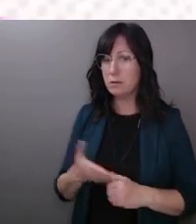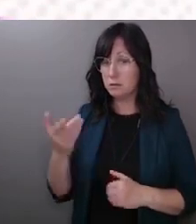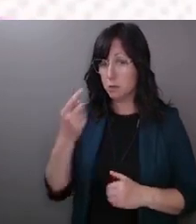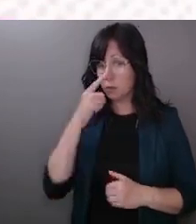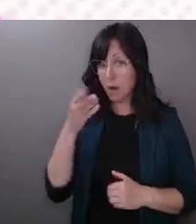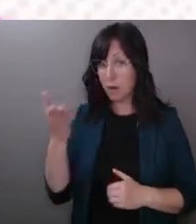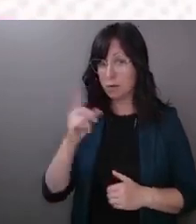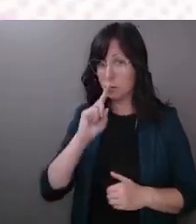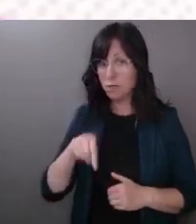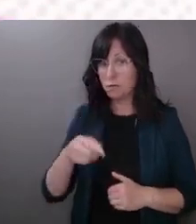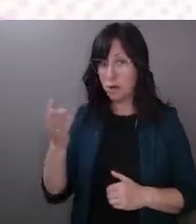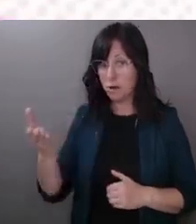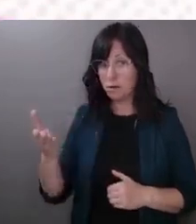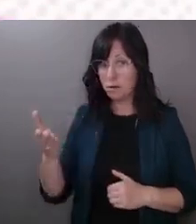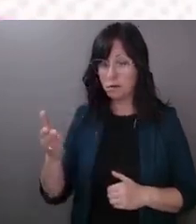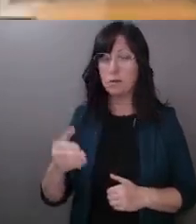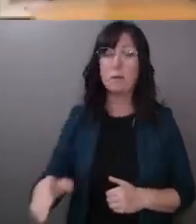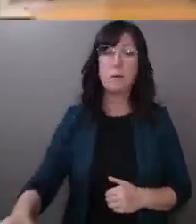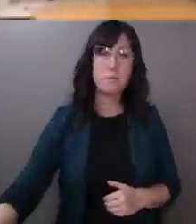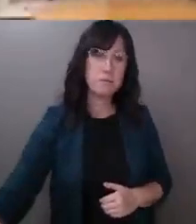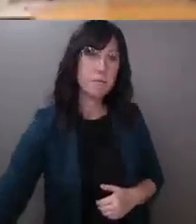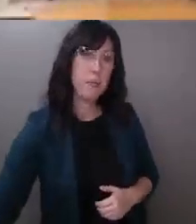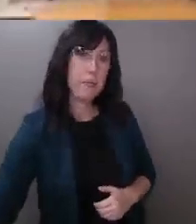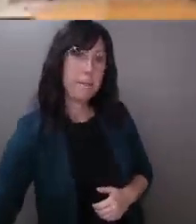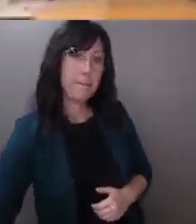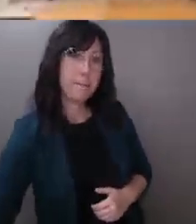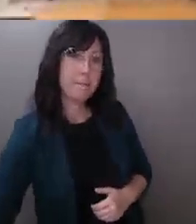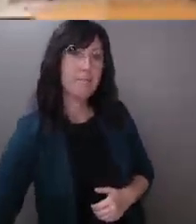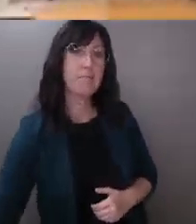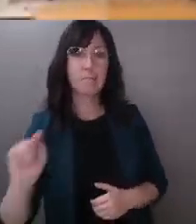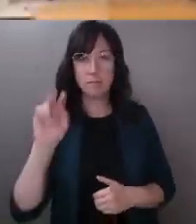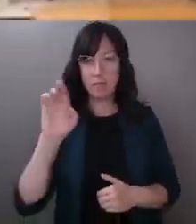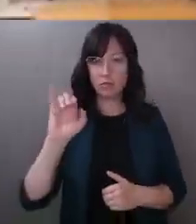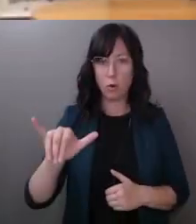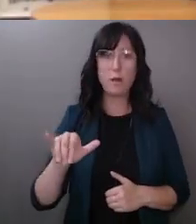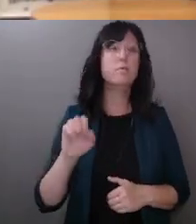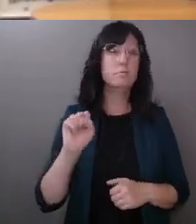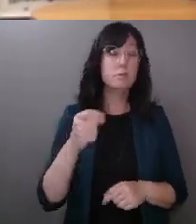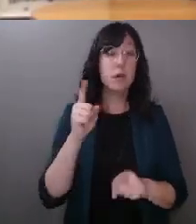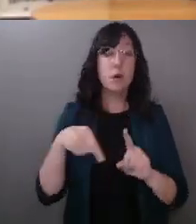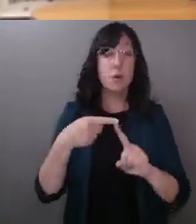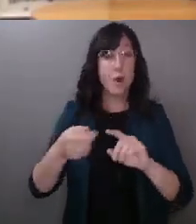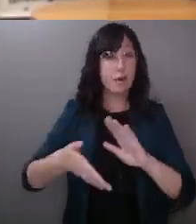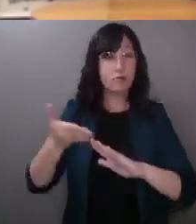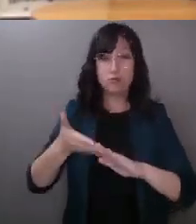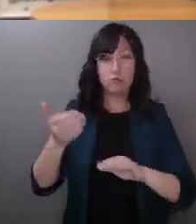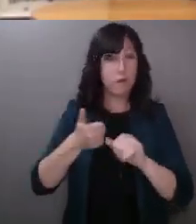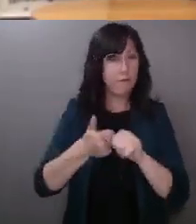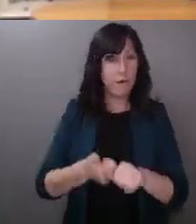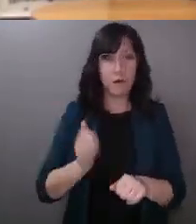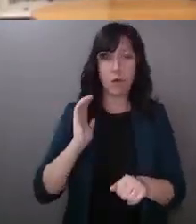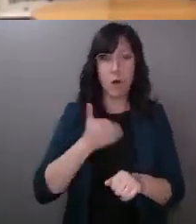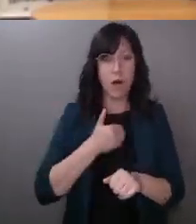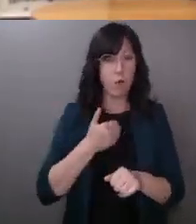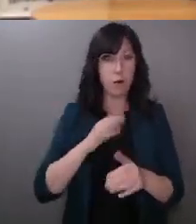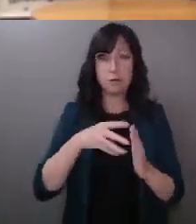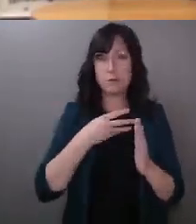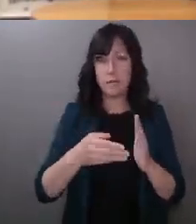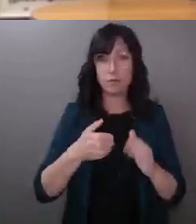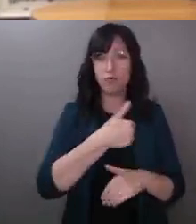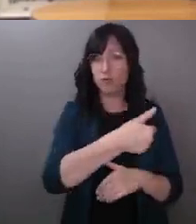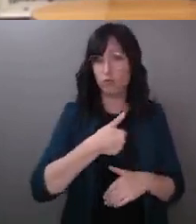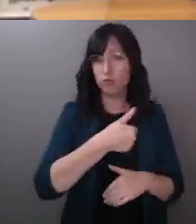that question. Yeah, no, when the trains are in operation, they're operating at the established frequencies that we established, so that we've